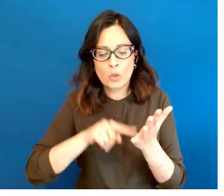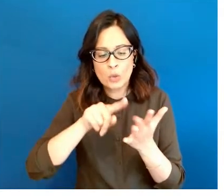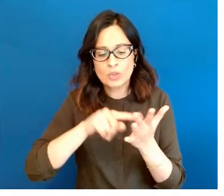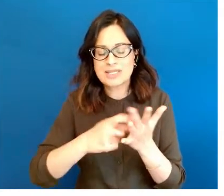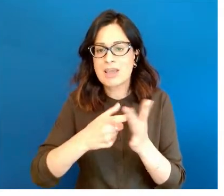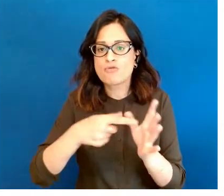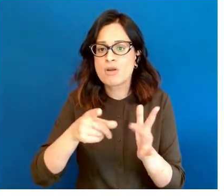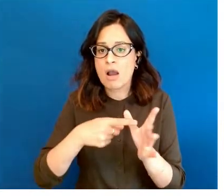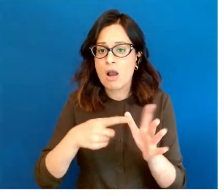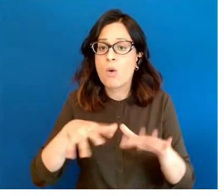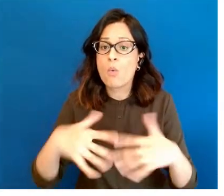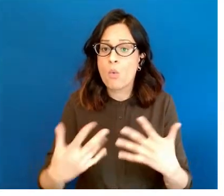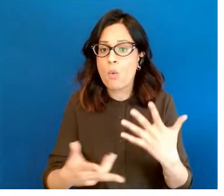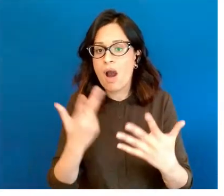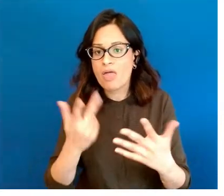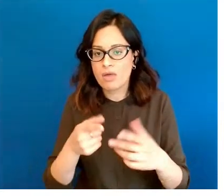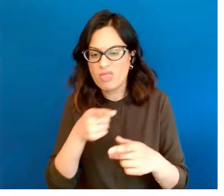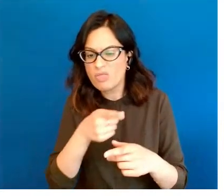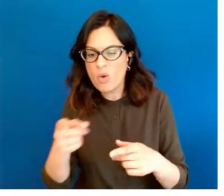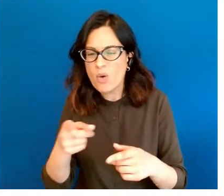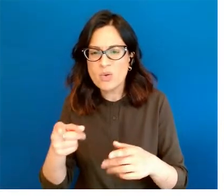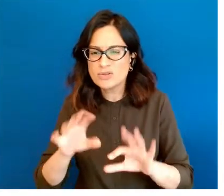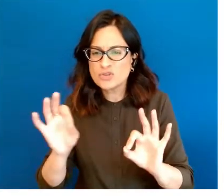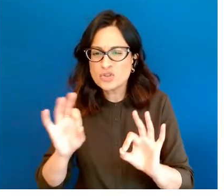angioedema where it's non-severe.